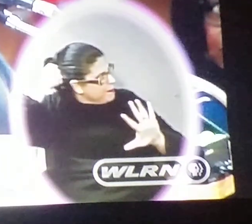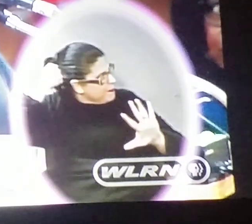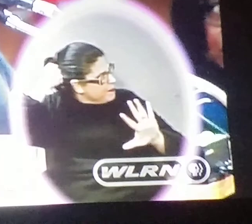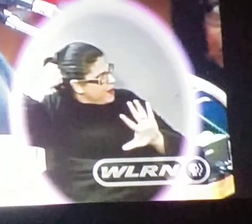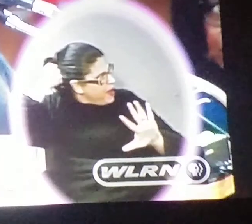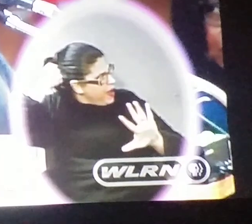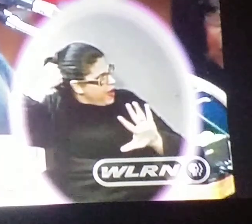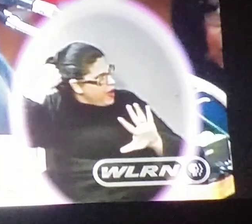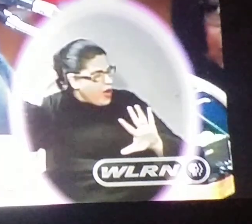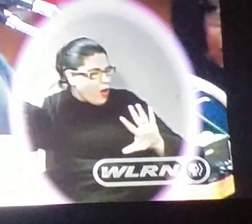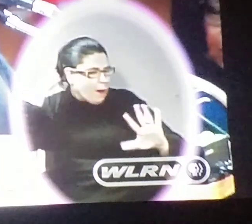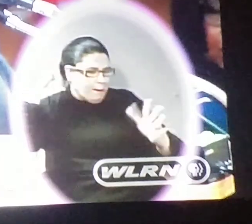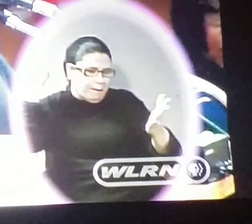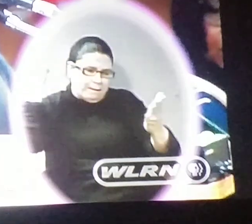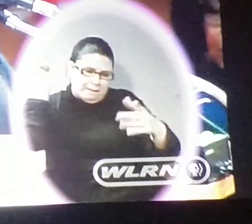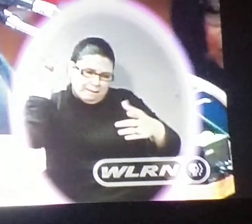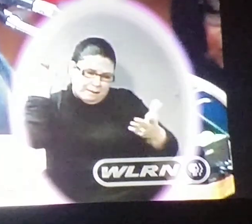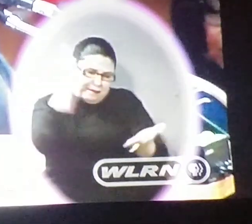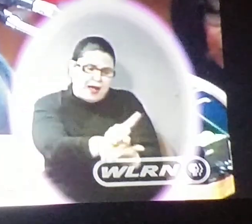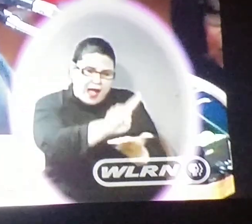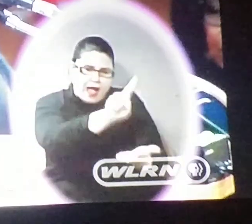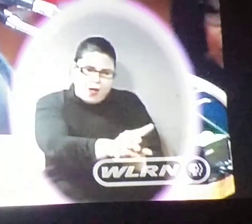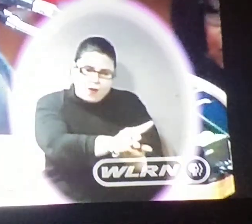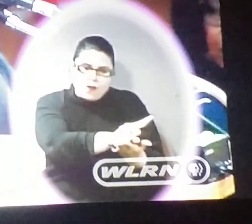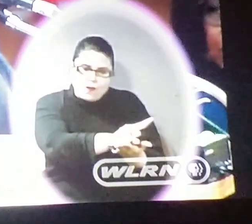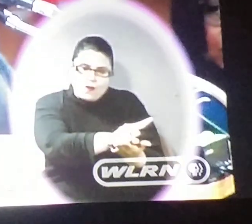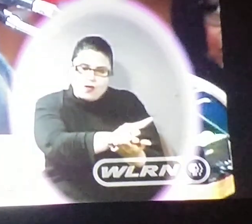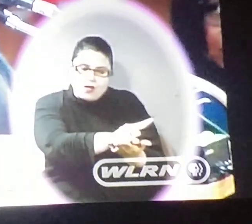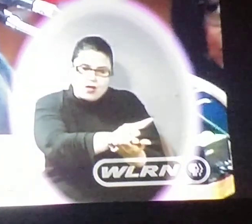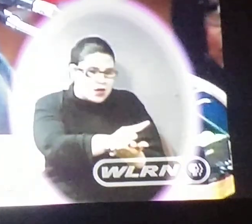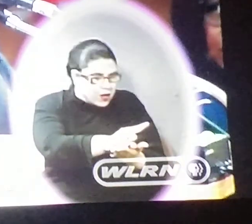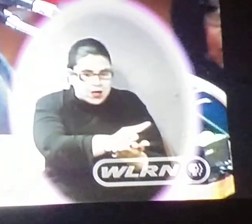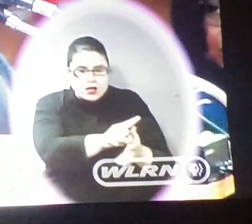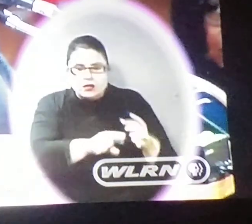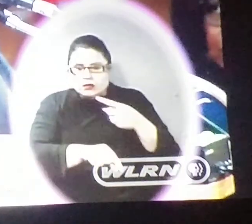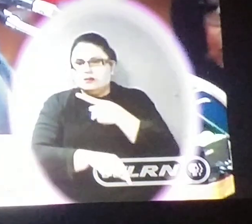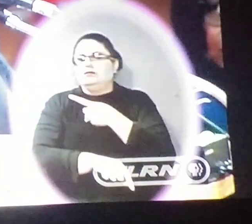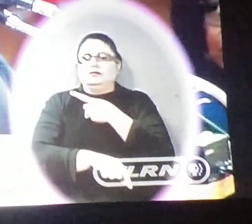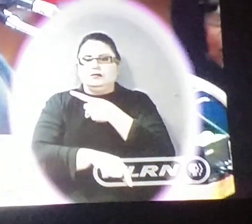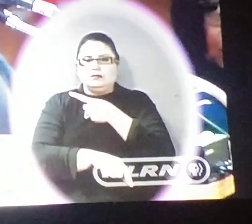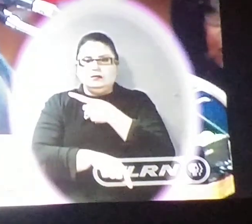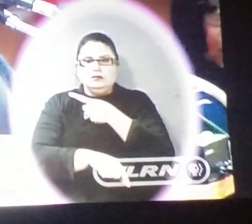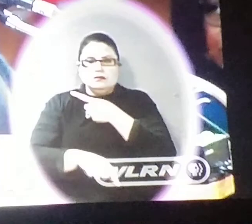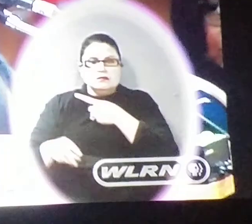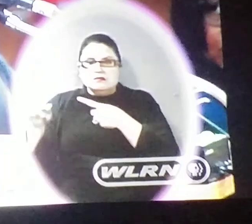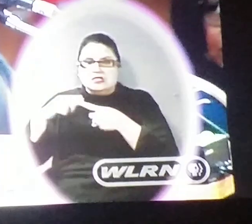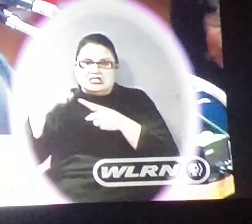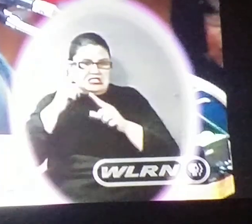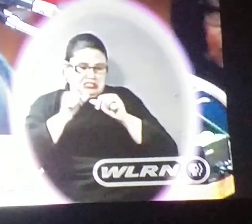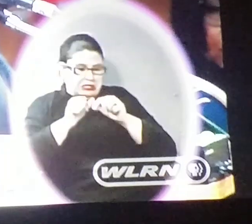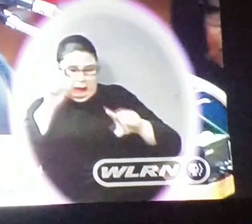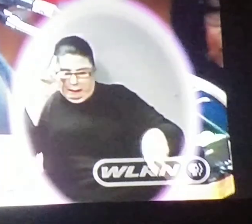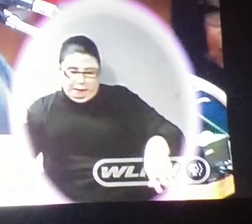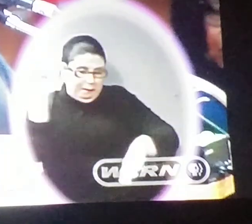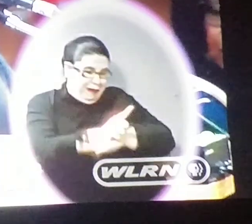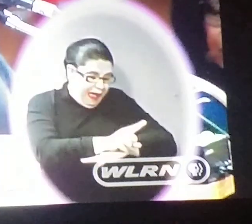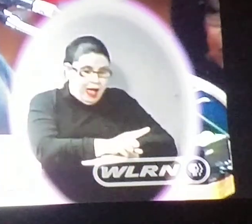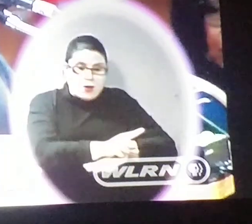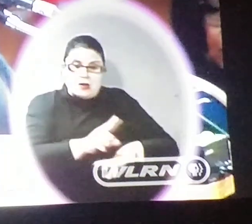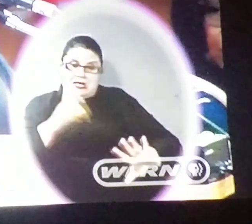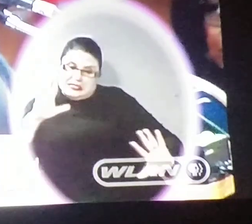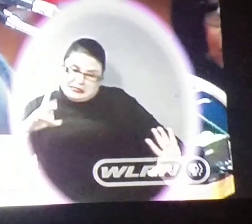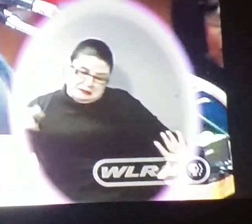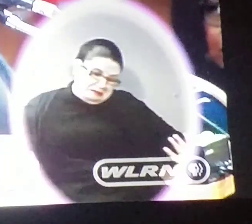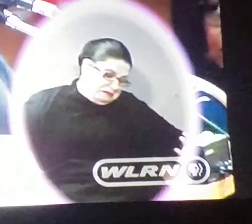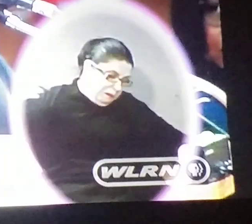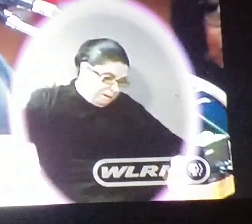object. He became unconscious instantly, but the maniac continued to strike him, even as my daughter begged